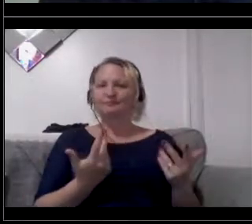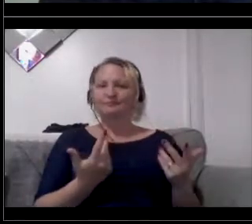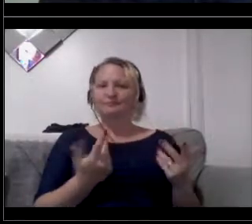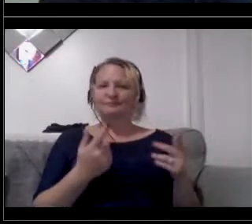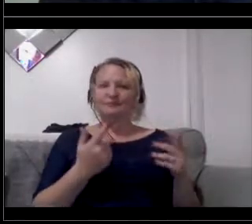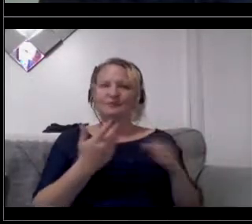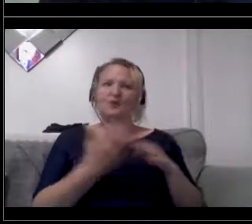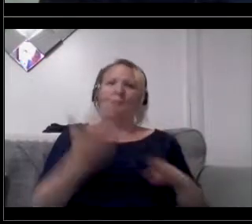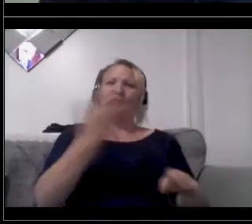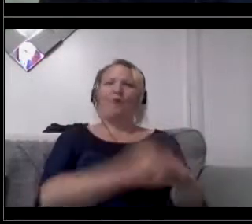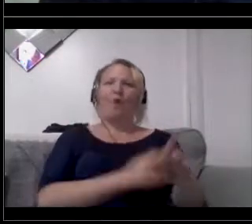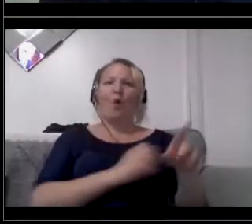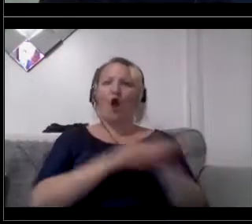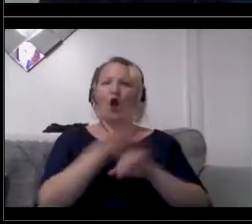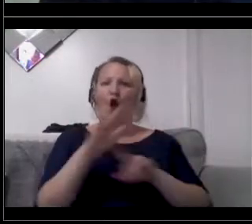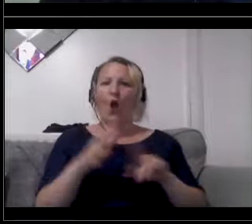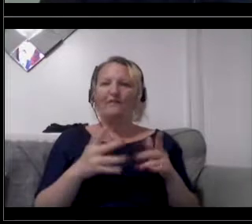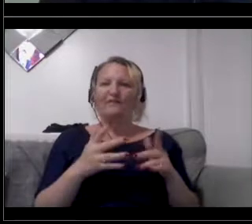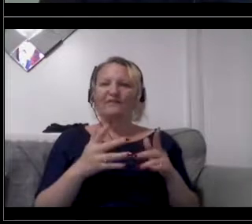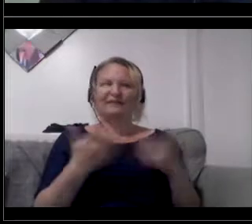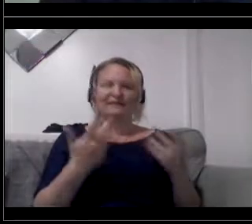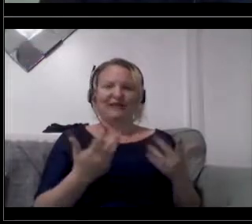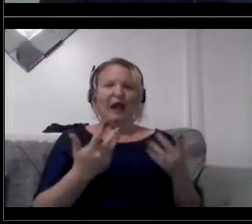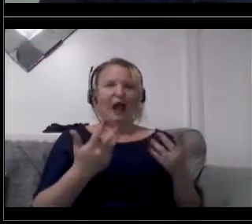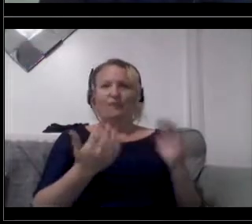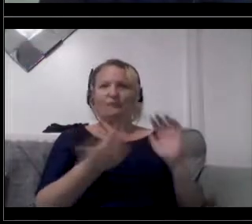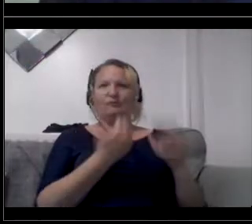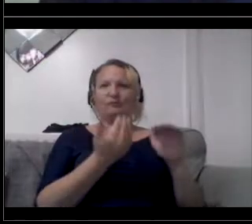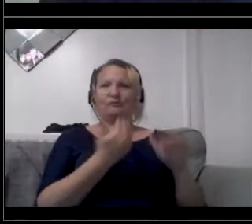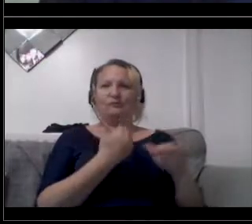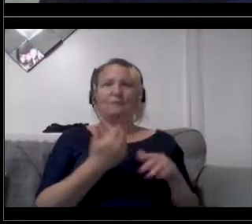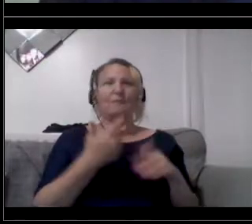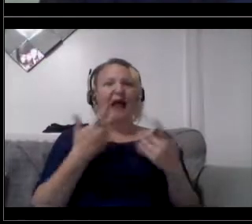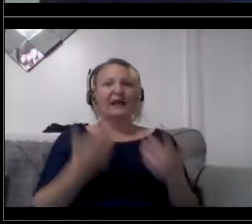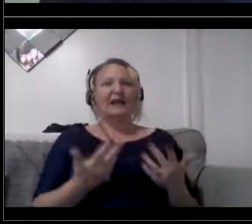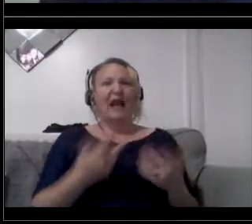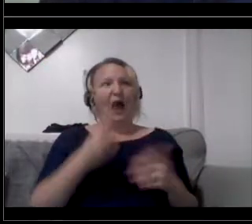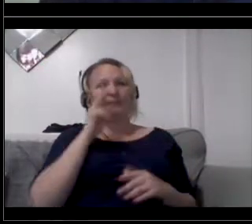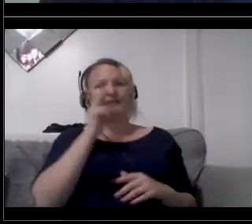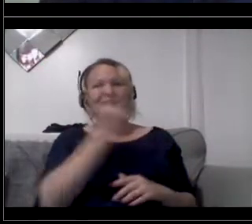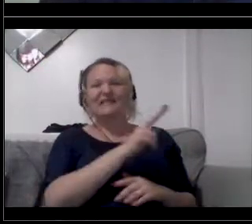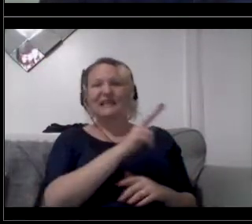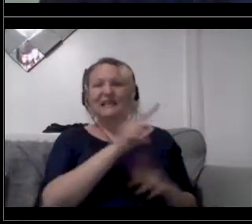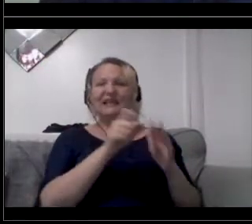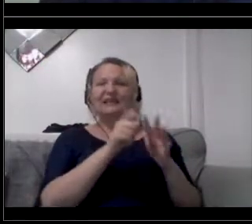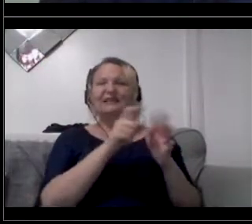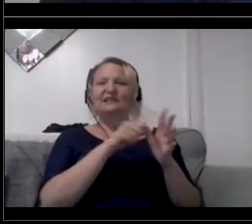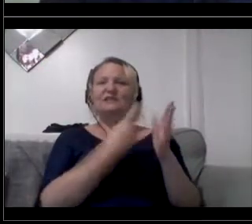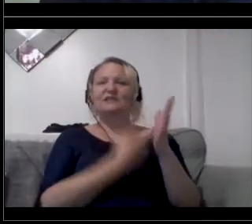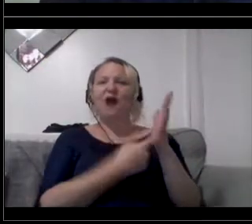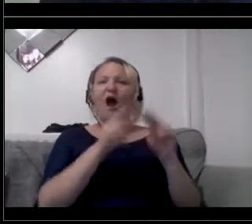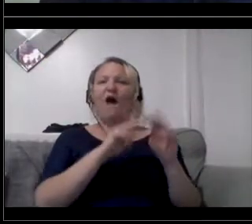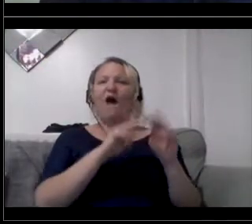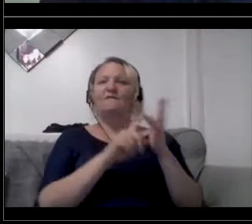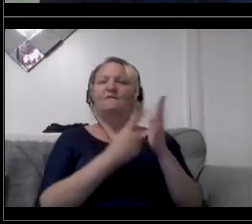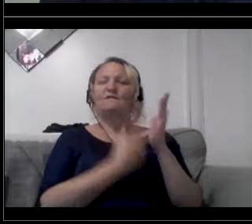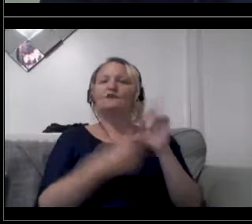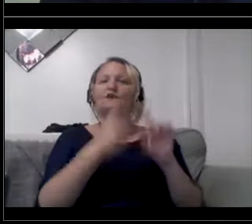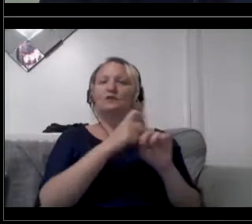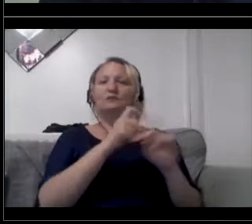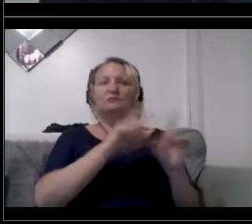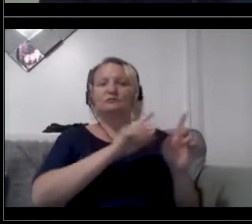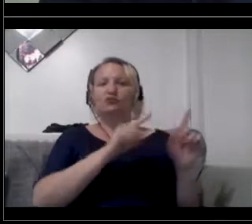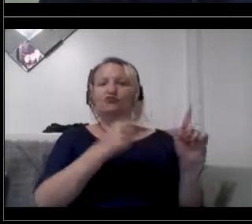at Dartford, we've actually recently seen the busiest day ever for freight using the Dartford Crossing,